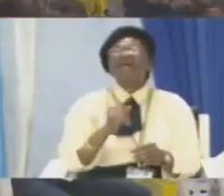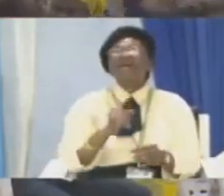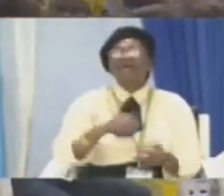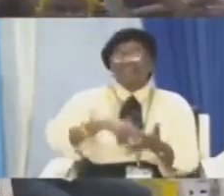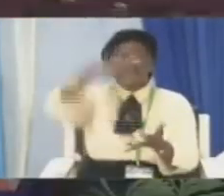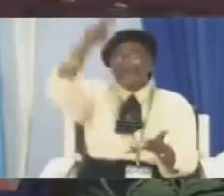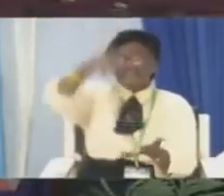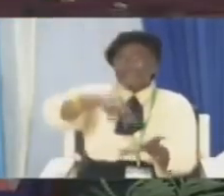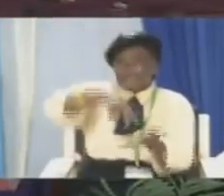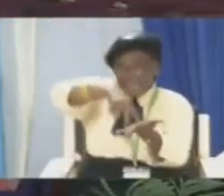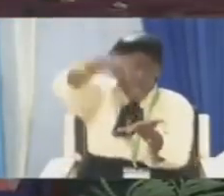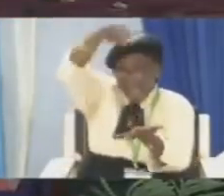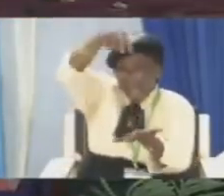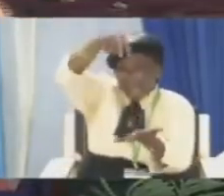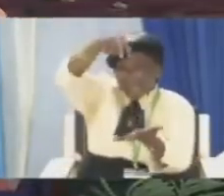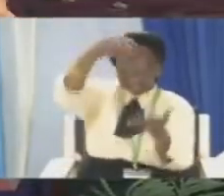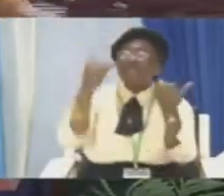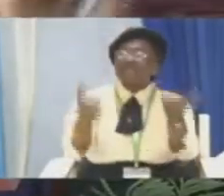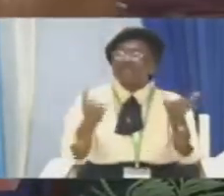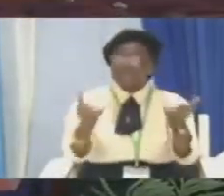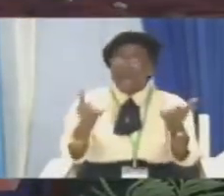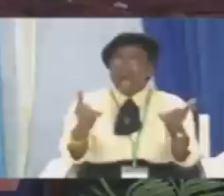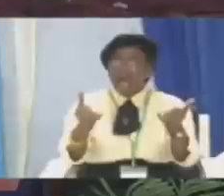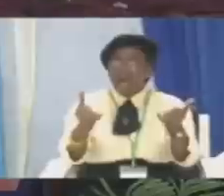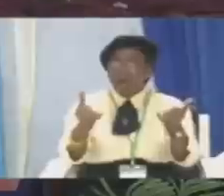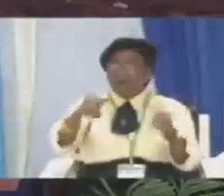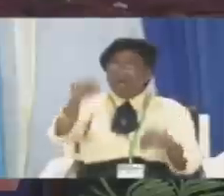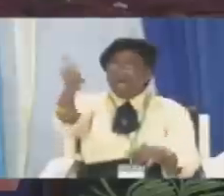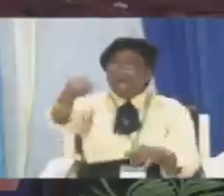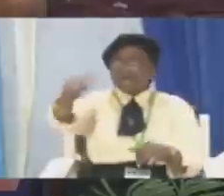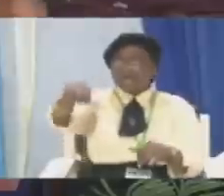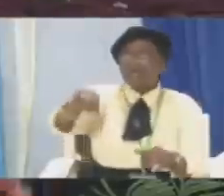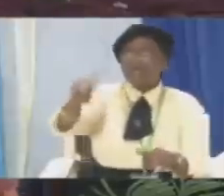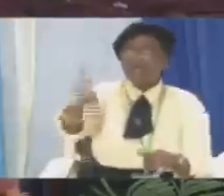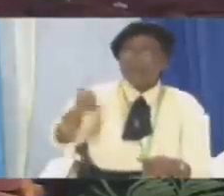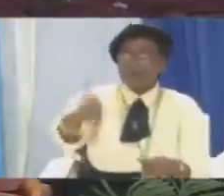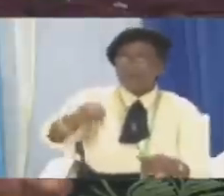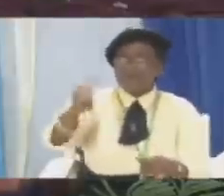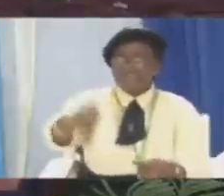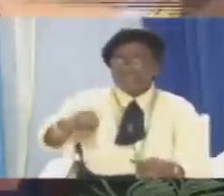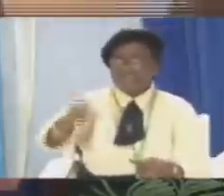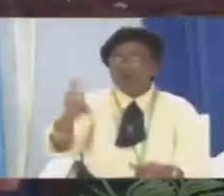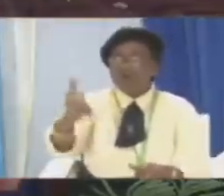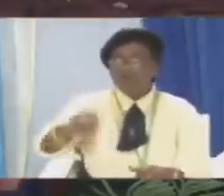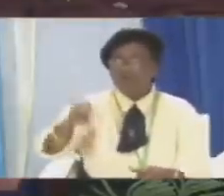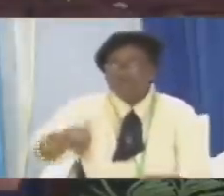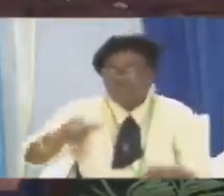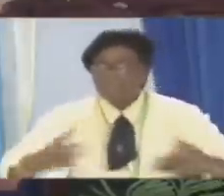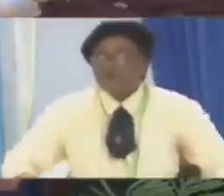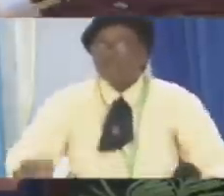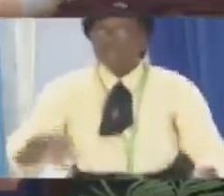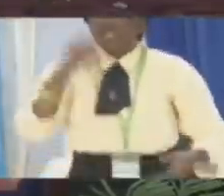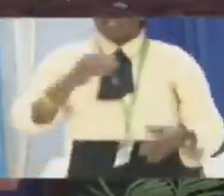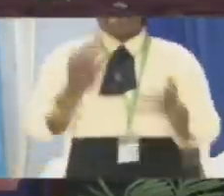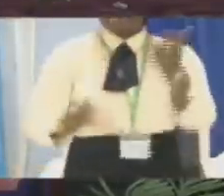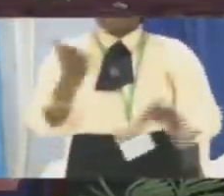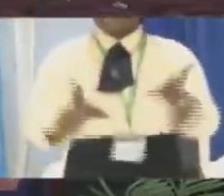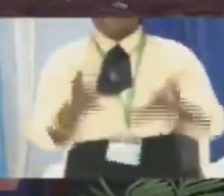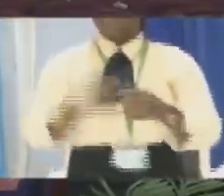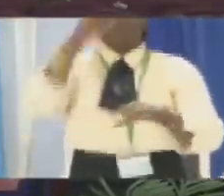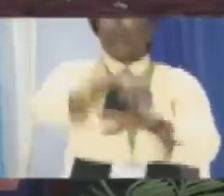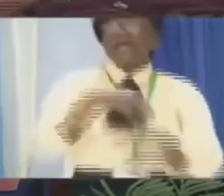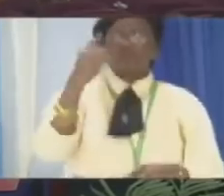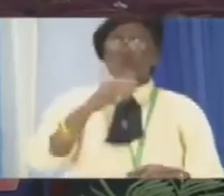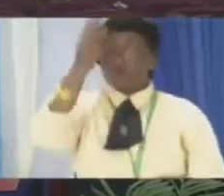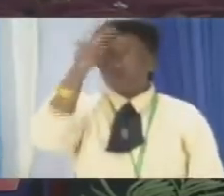on your feet. Is there anybody here tonight who want to resemble God? Is there anybody here tonight who